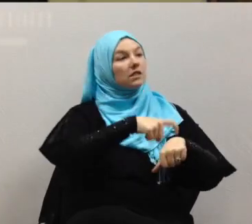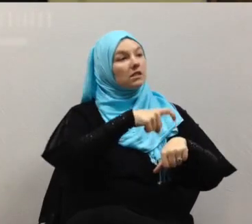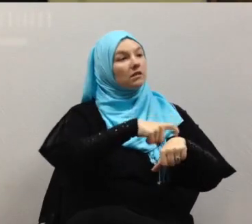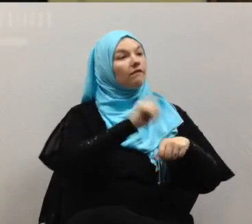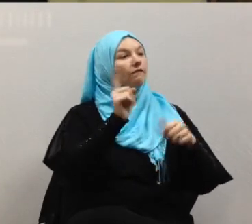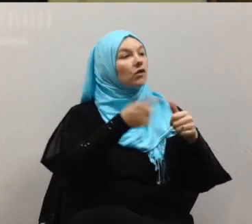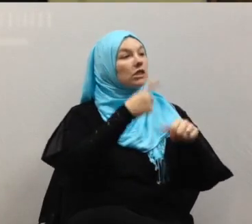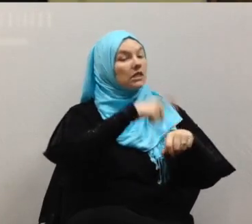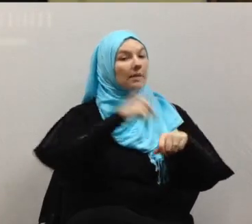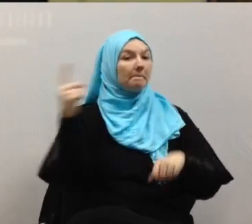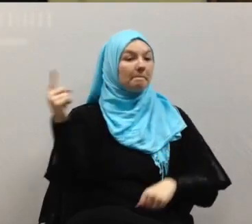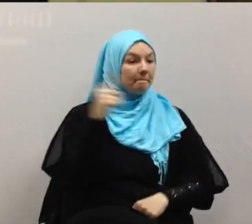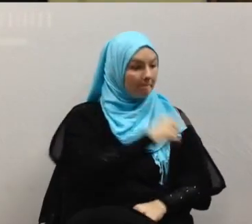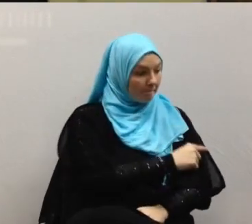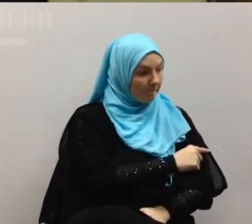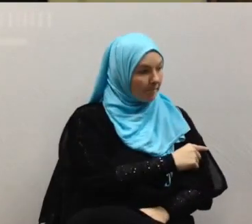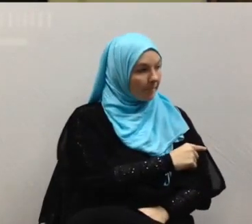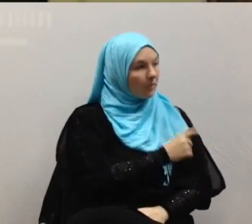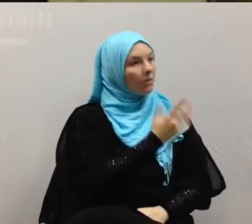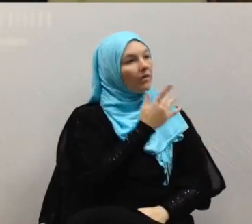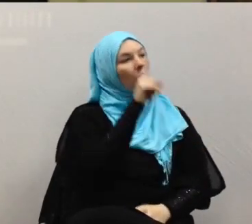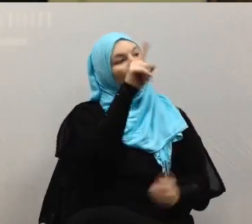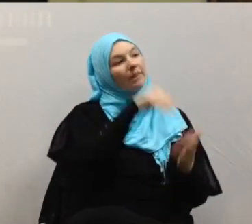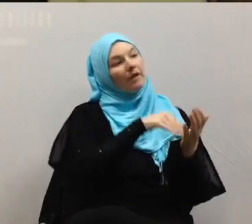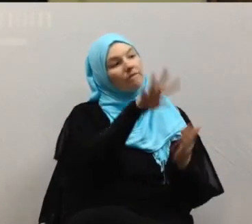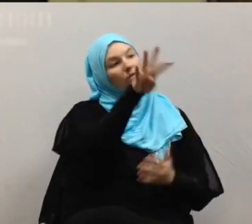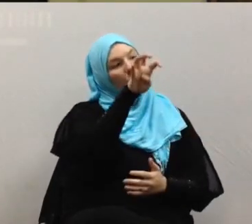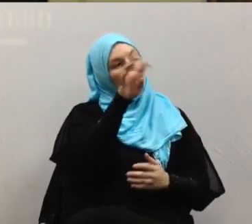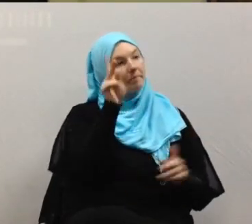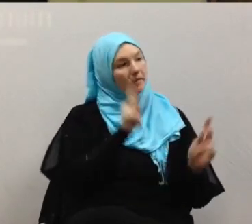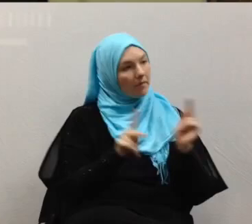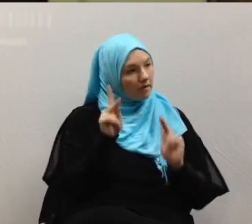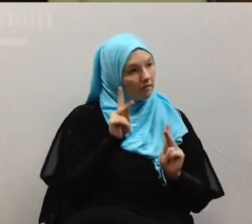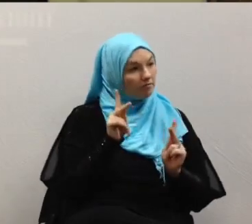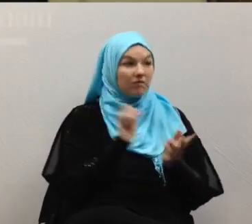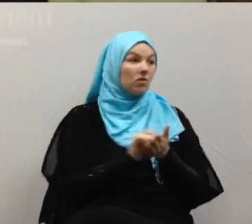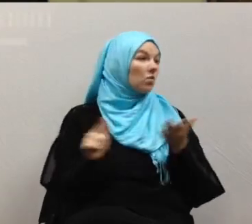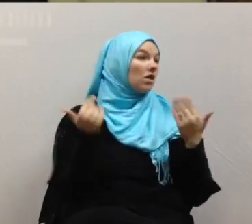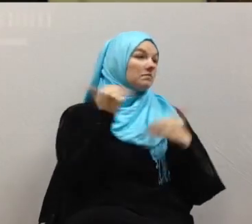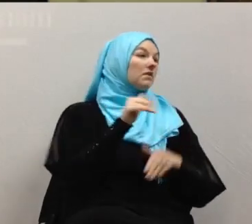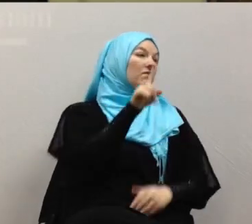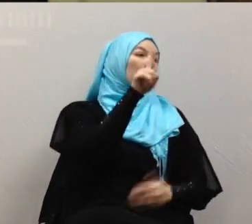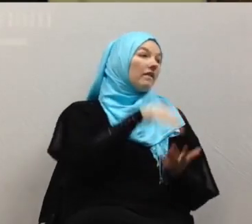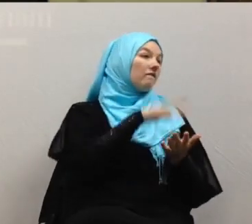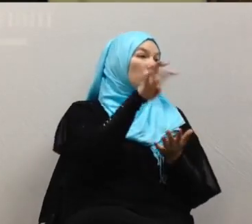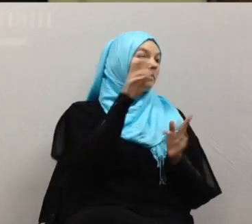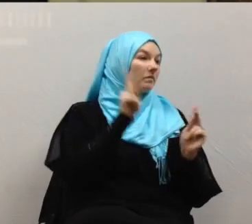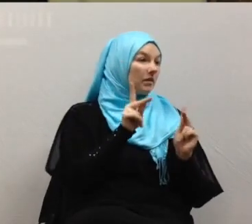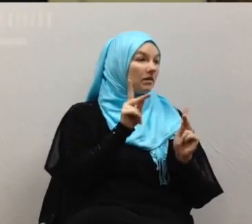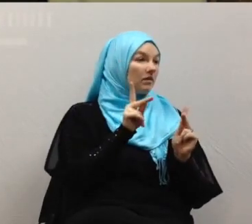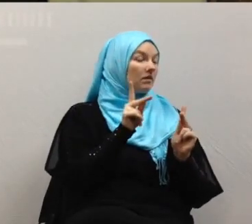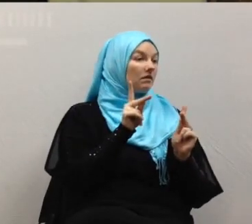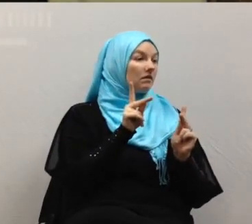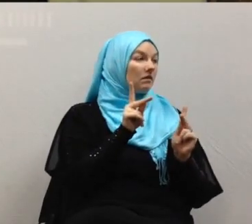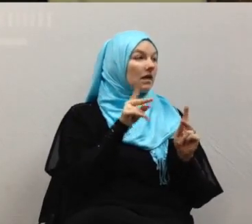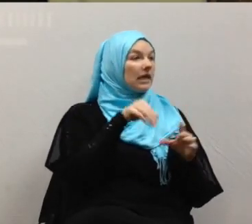he came with 1,400 people. That's all what he had. And he left behind in